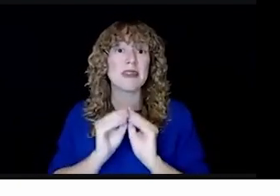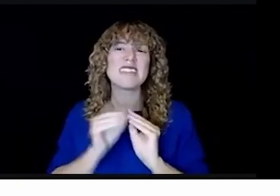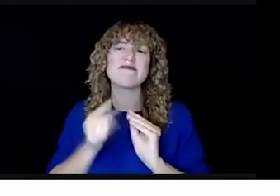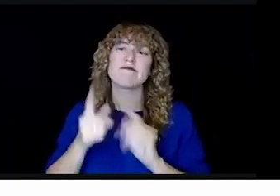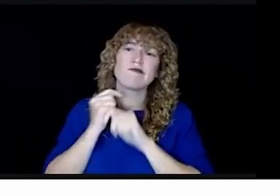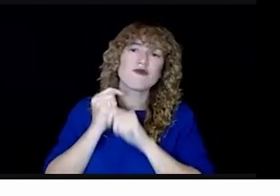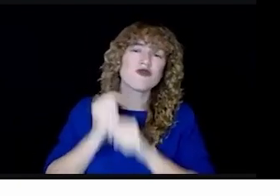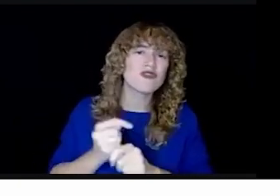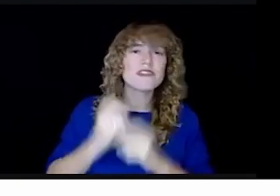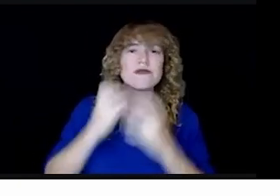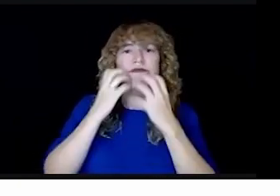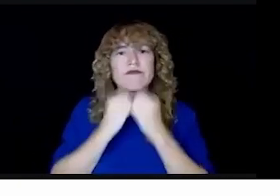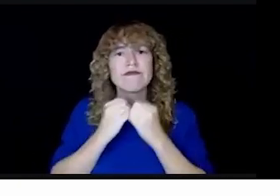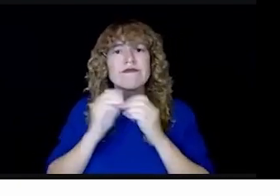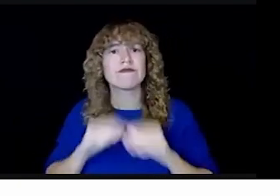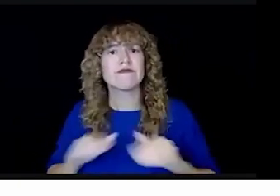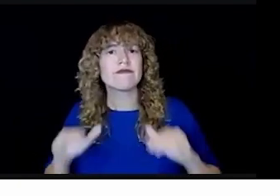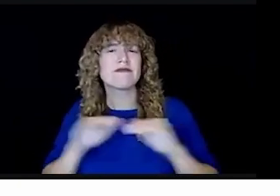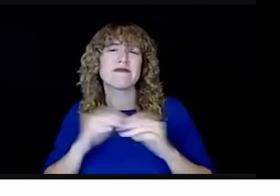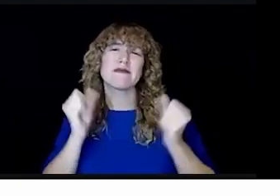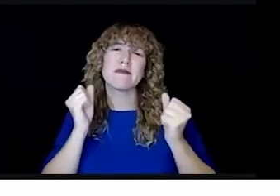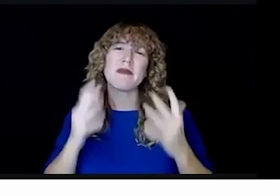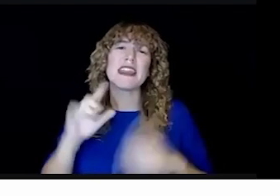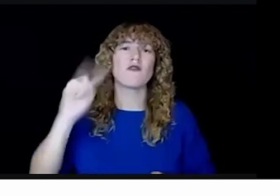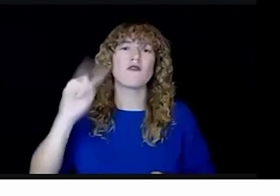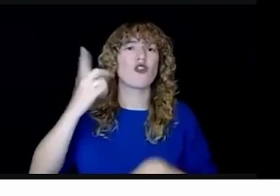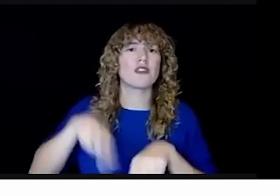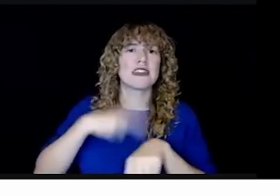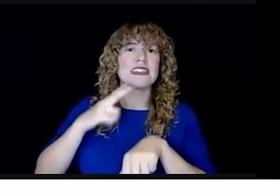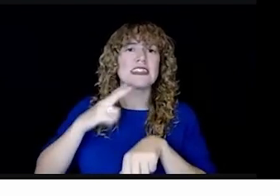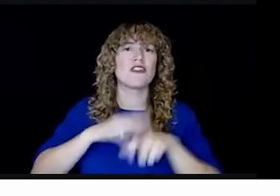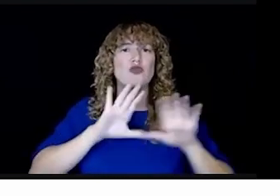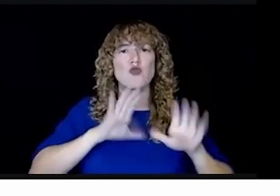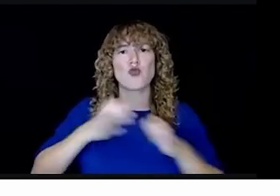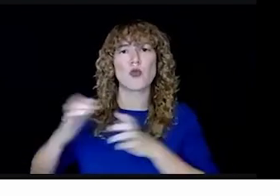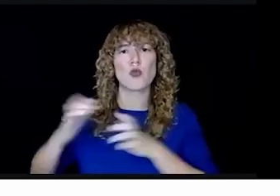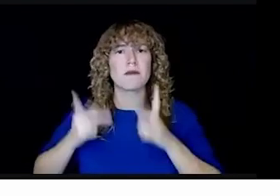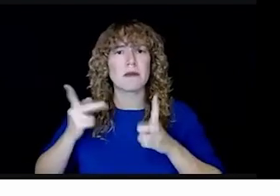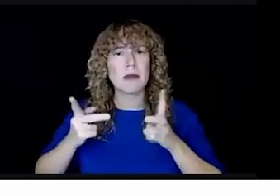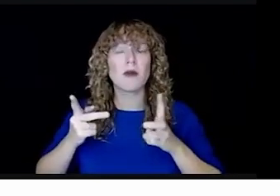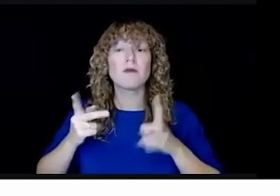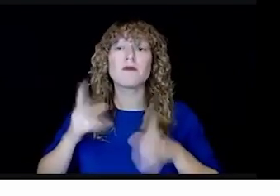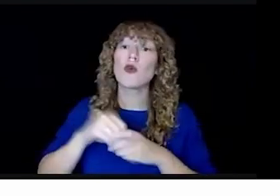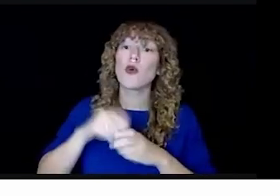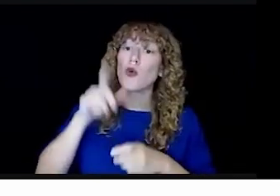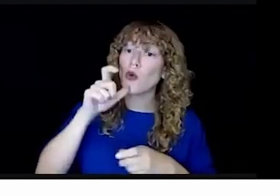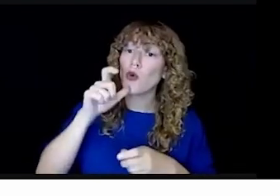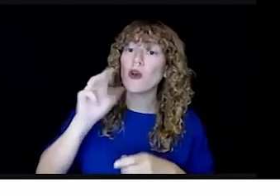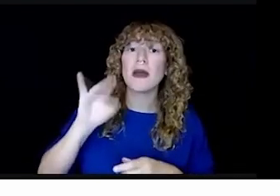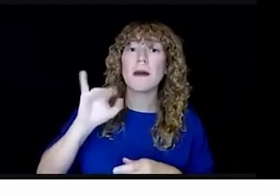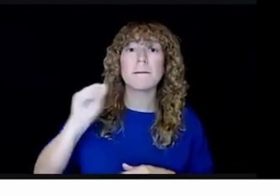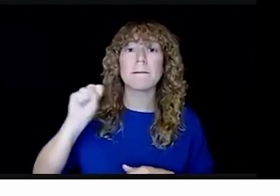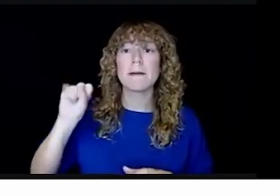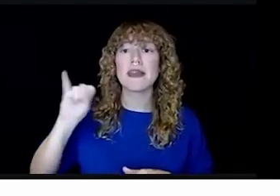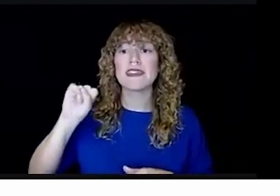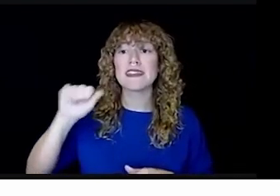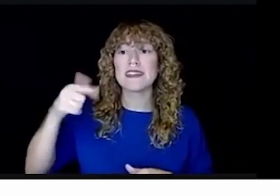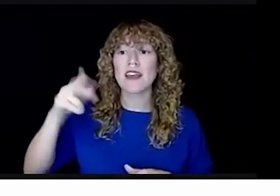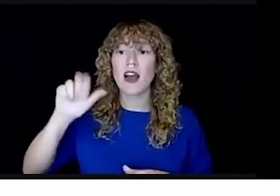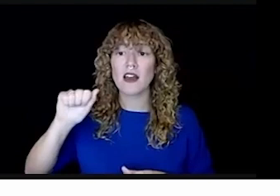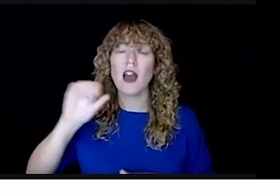sacred territory of many First Nations civilizations, including the Mississauga of the